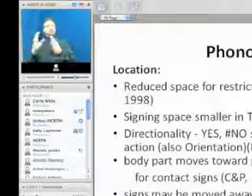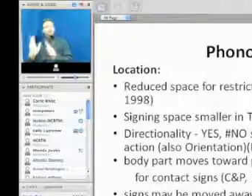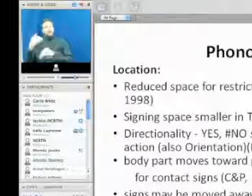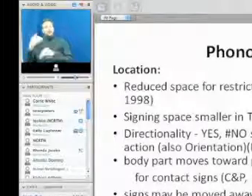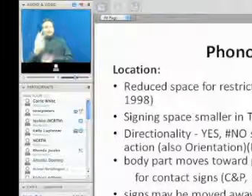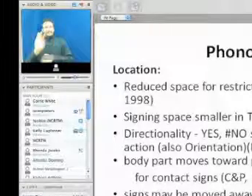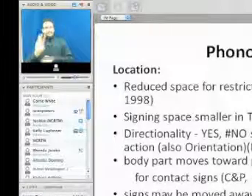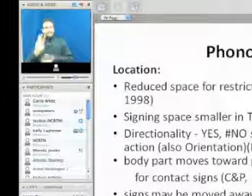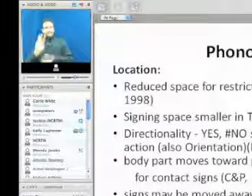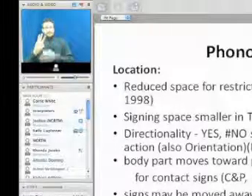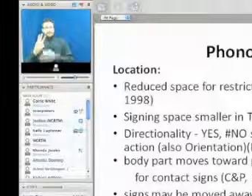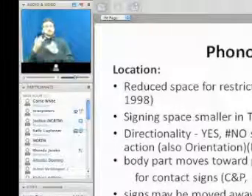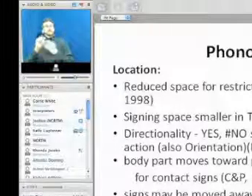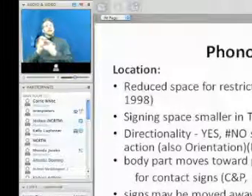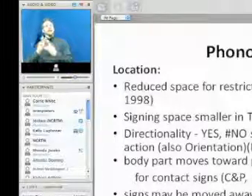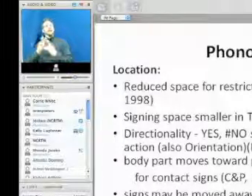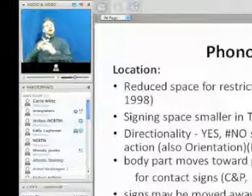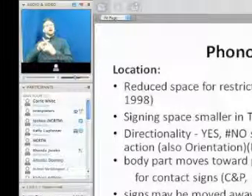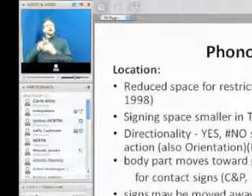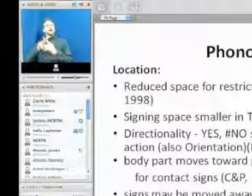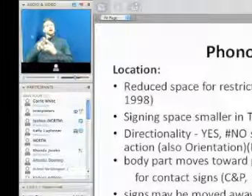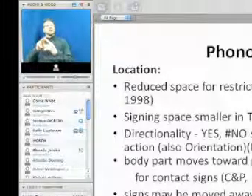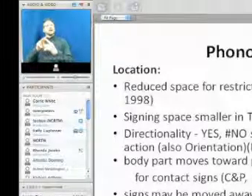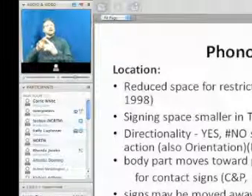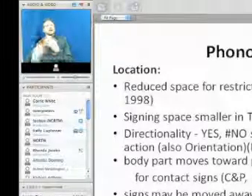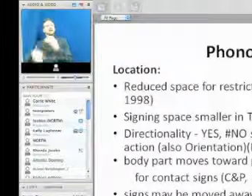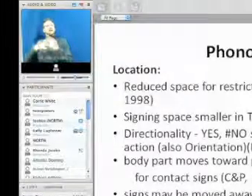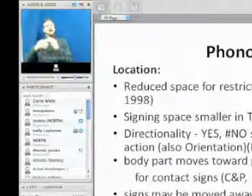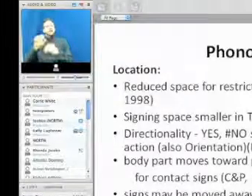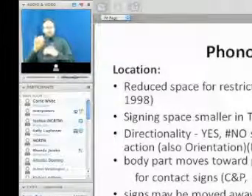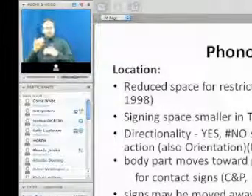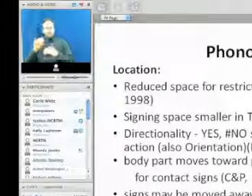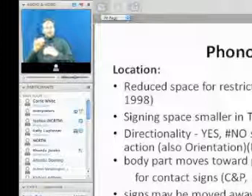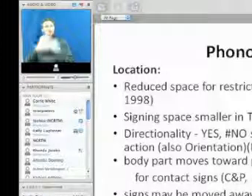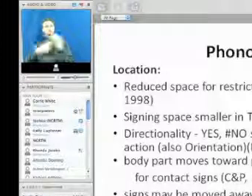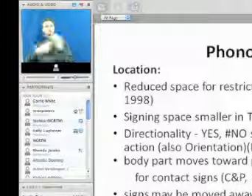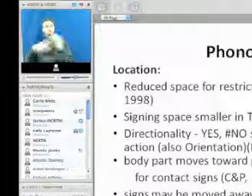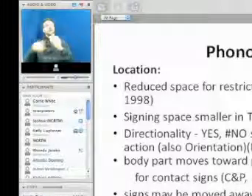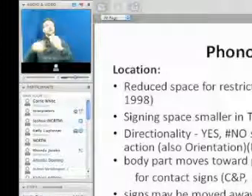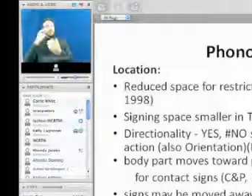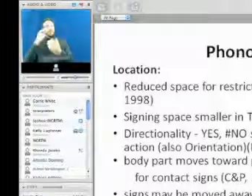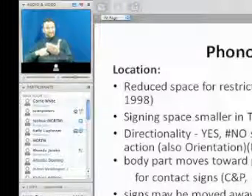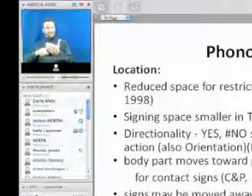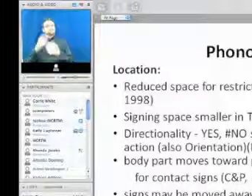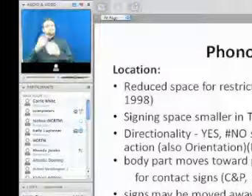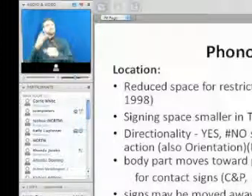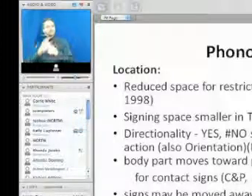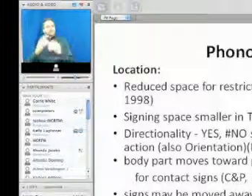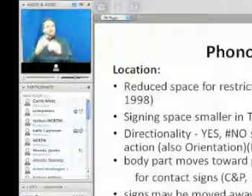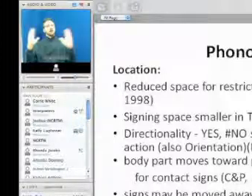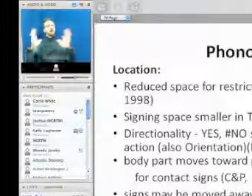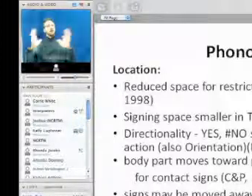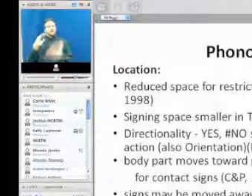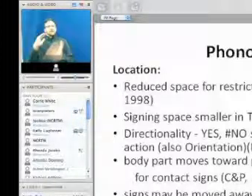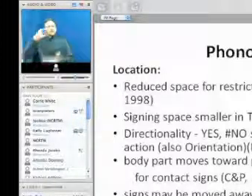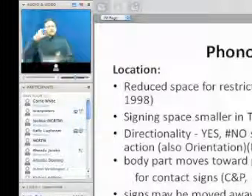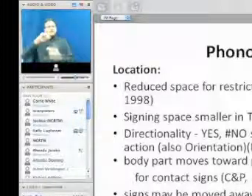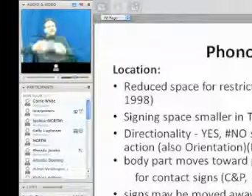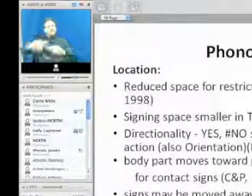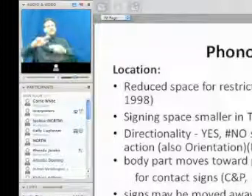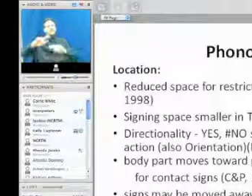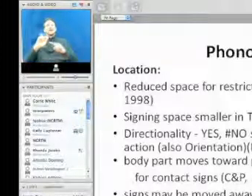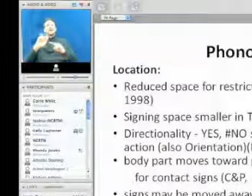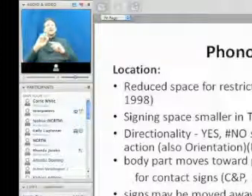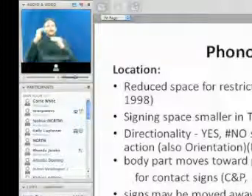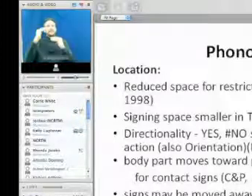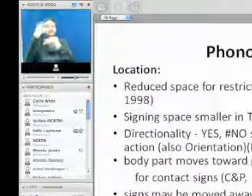some of the things like you just noted in terms of location, there's reduced space for restricted visual field. And what you're seeing here is a combination